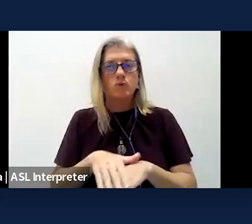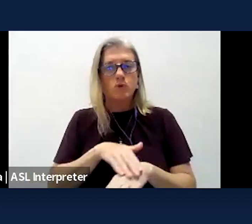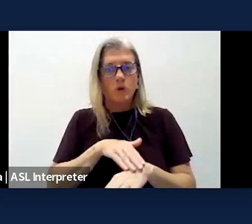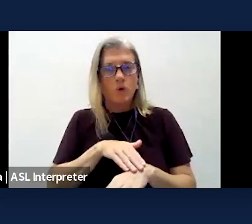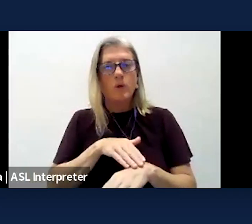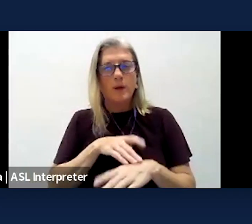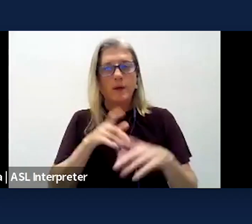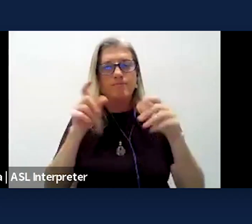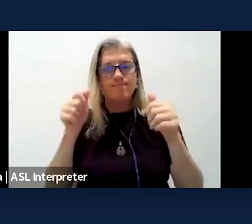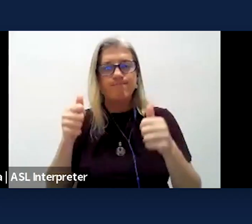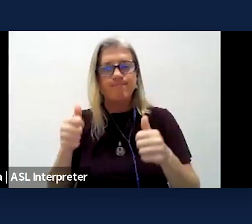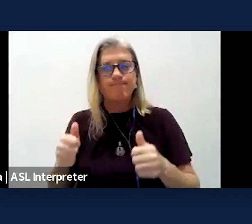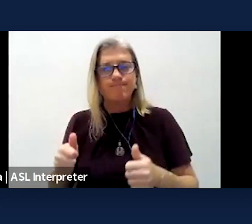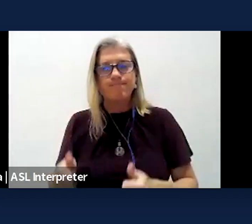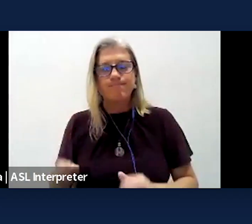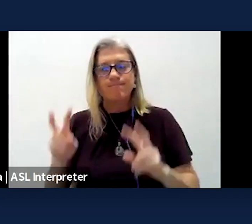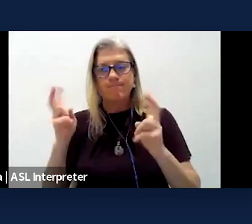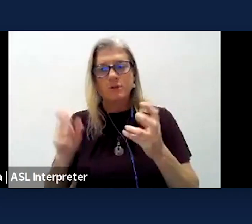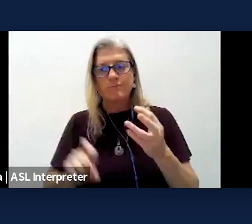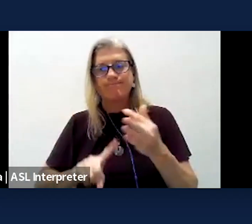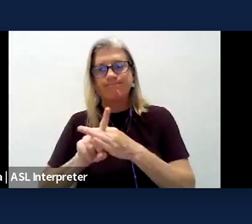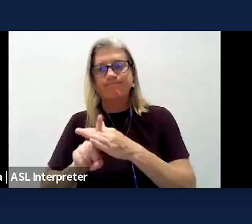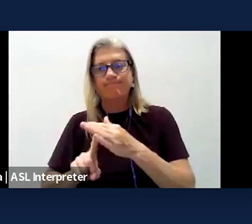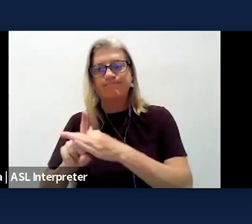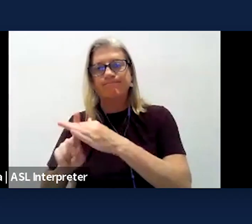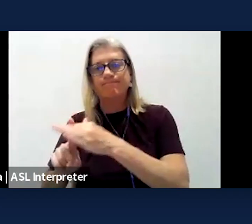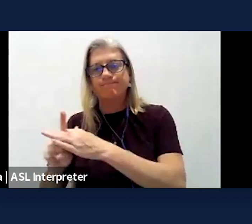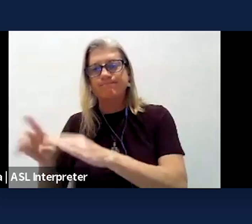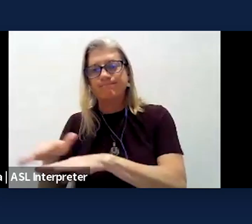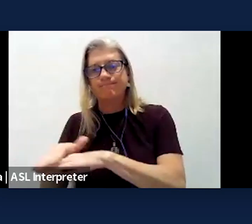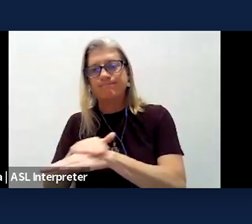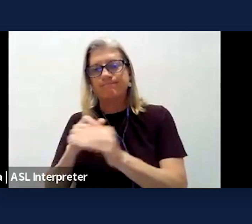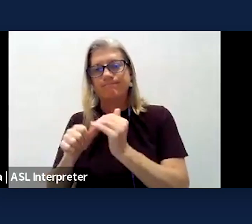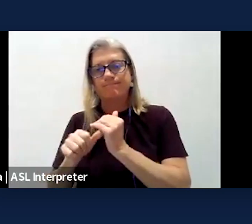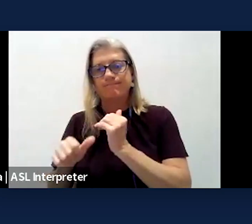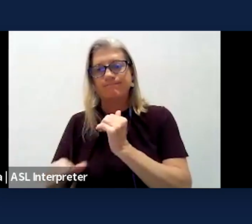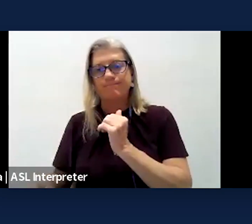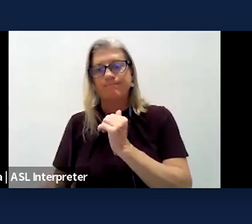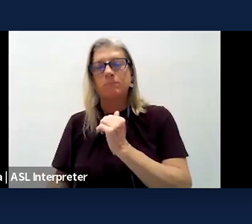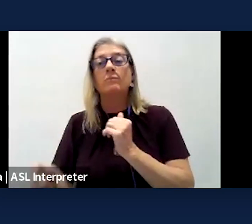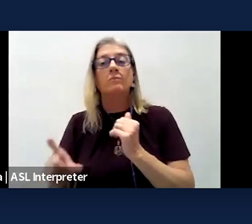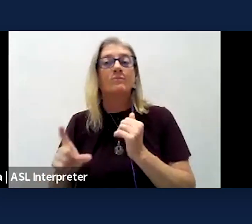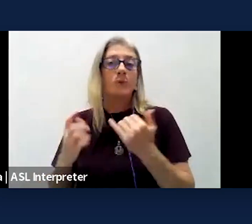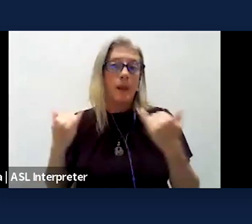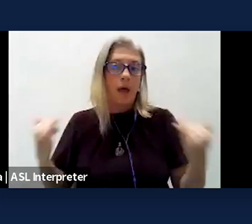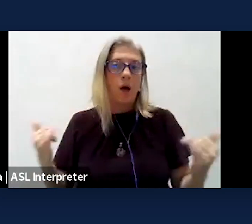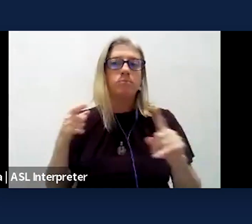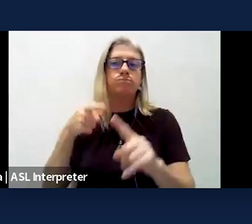surely I've been having these issues with slower and slower bowel movements to the point where we are concerned about